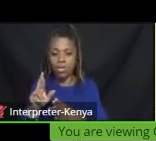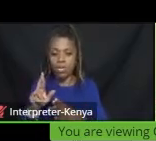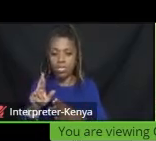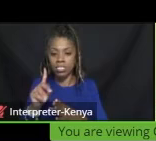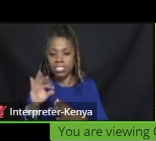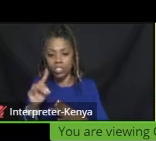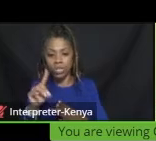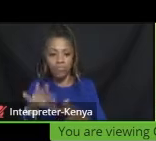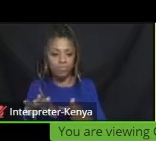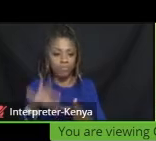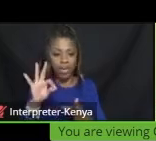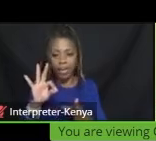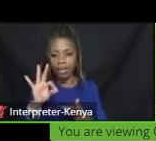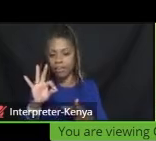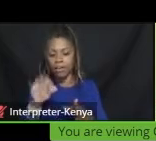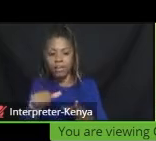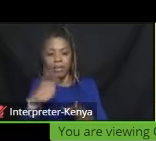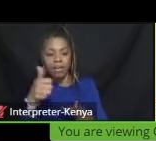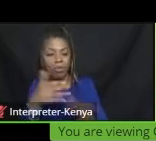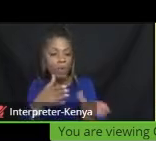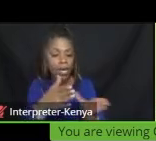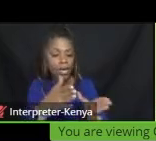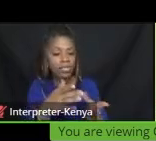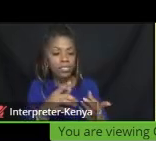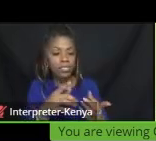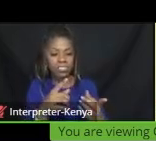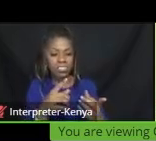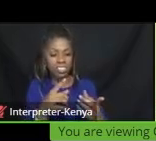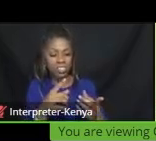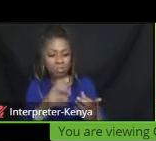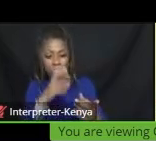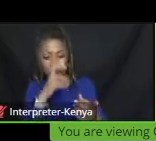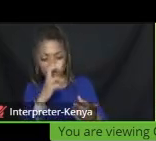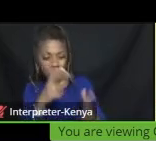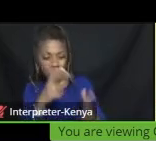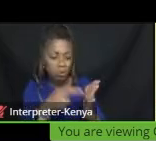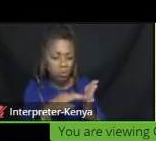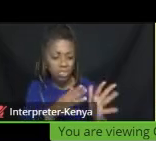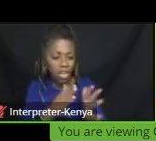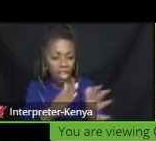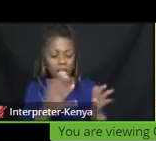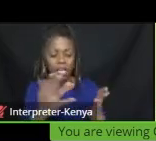the confines of something else? All of this comes into play when you go from novice to expert.